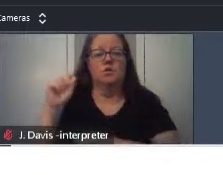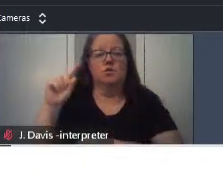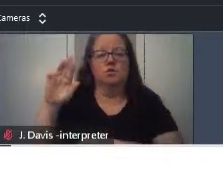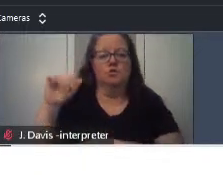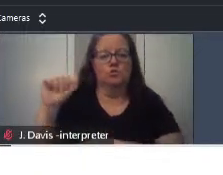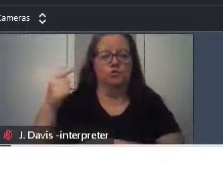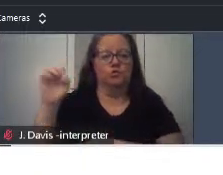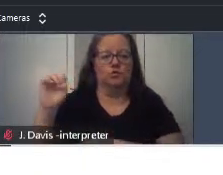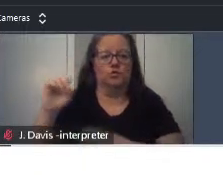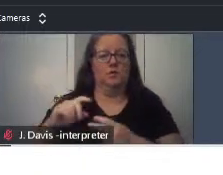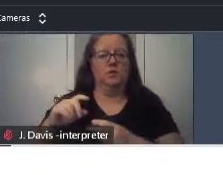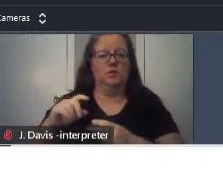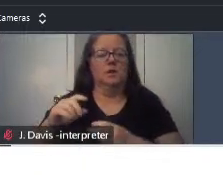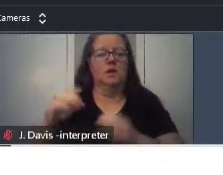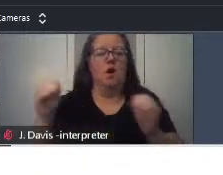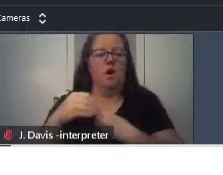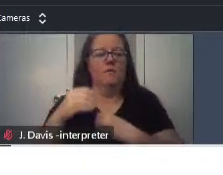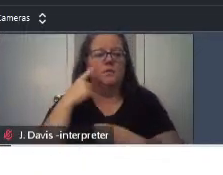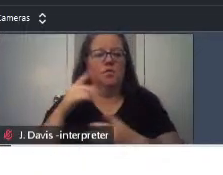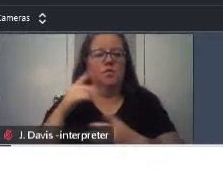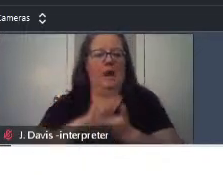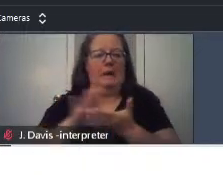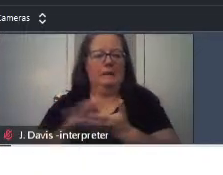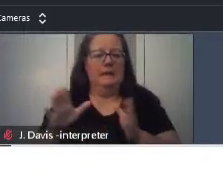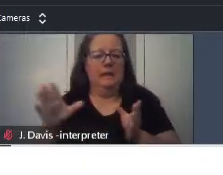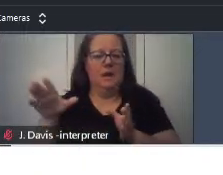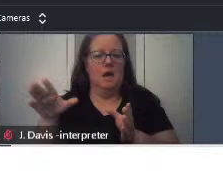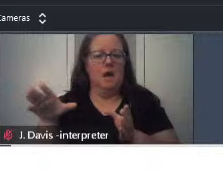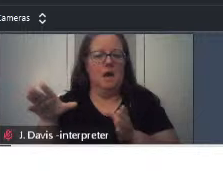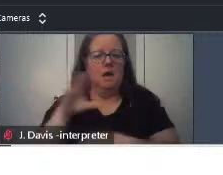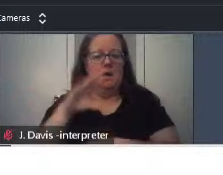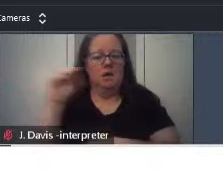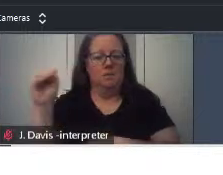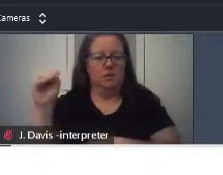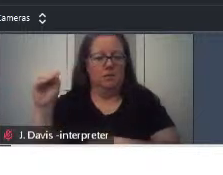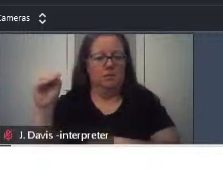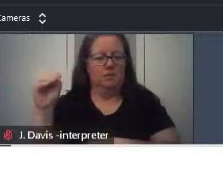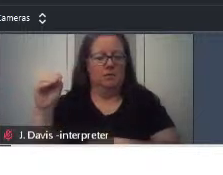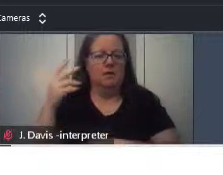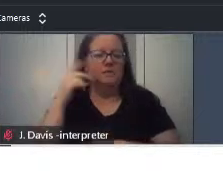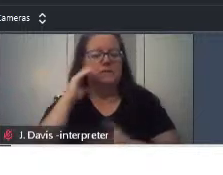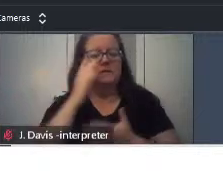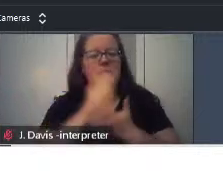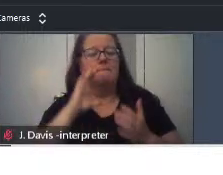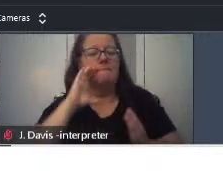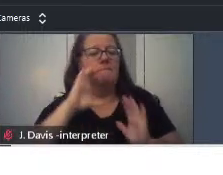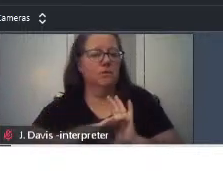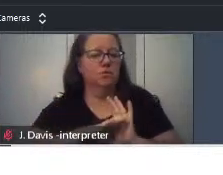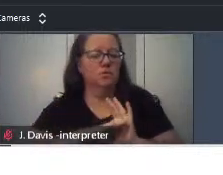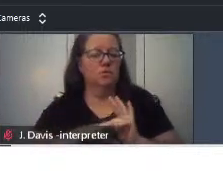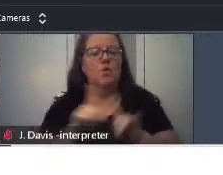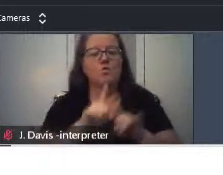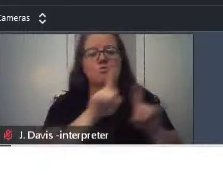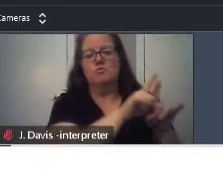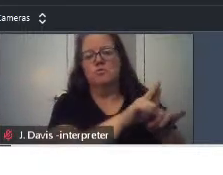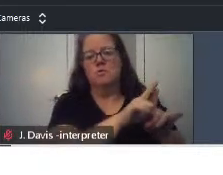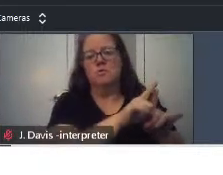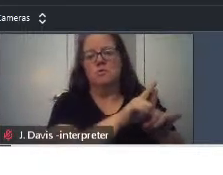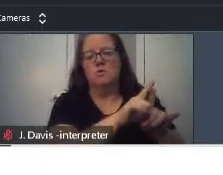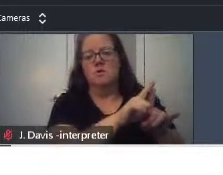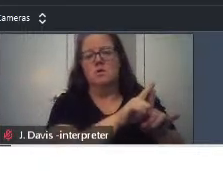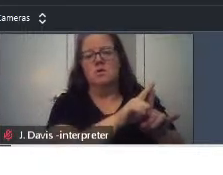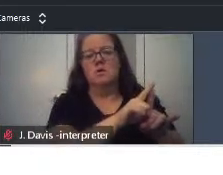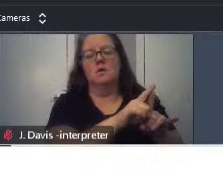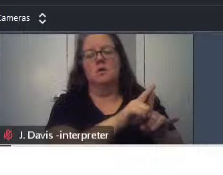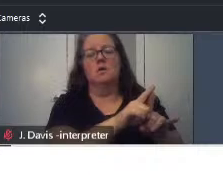company. And here we have some site photos. And as conditioned, some of the